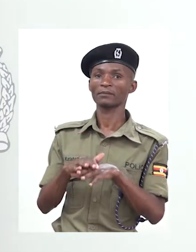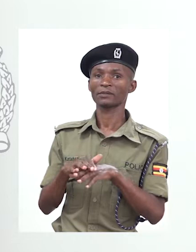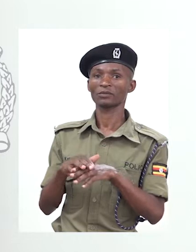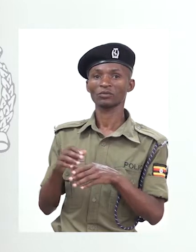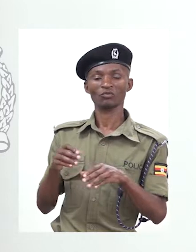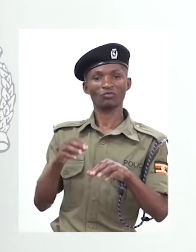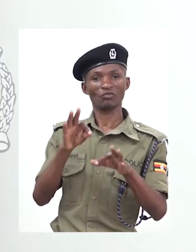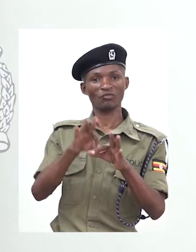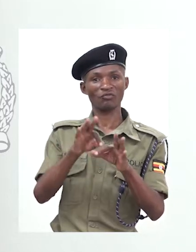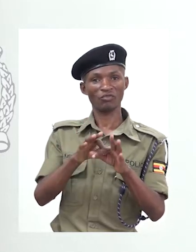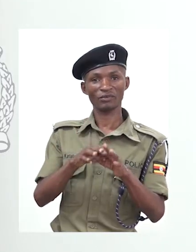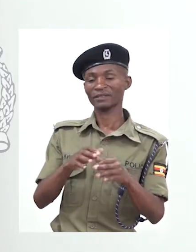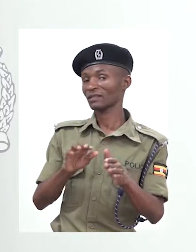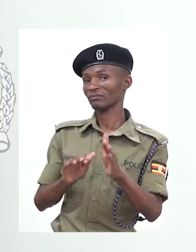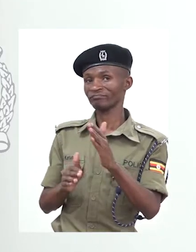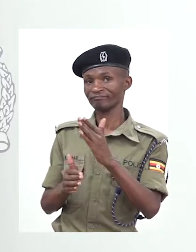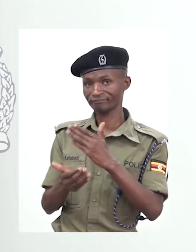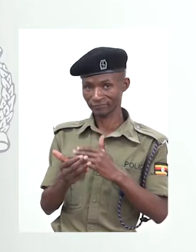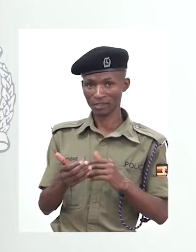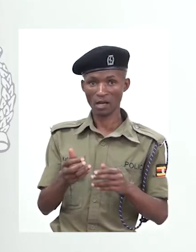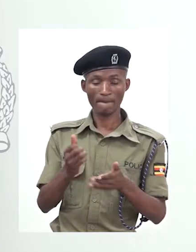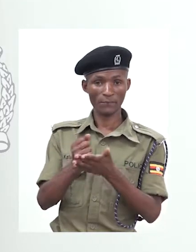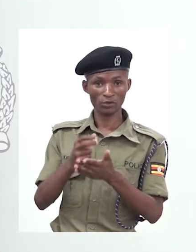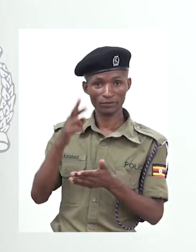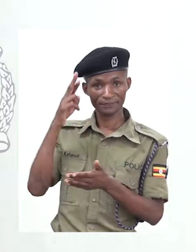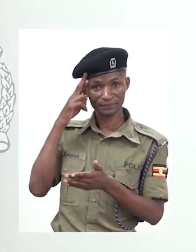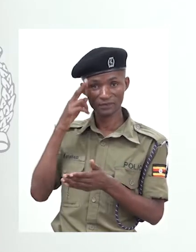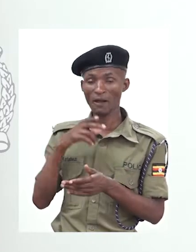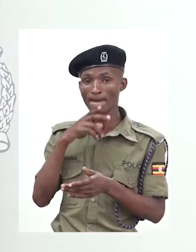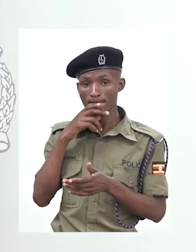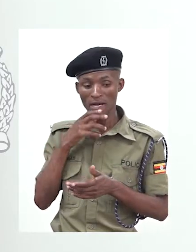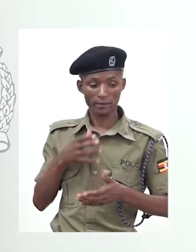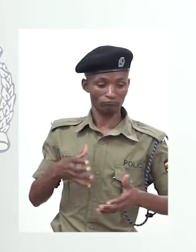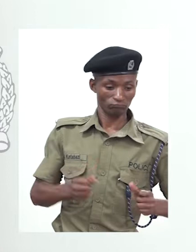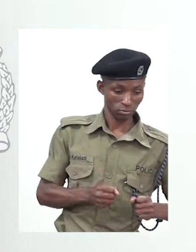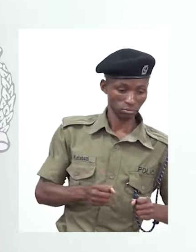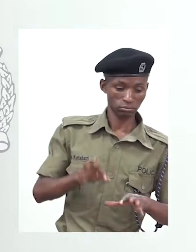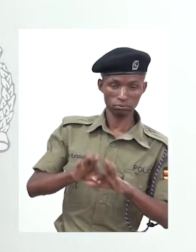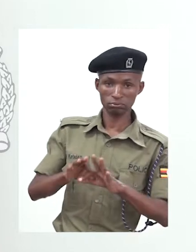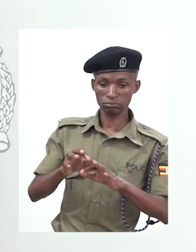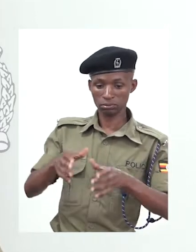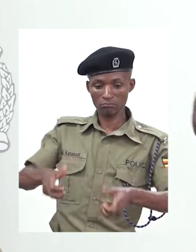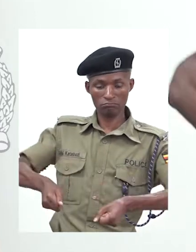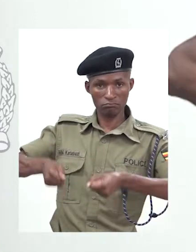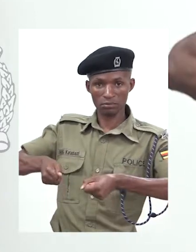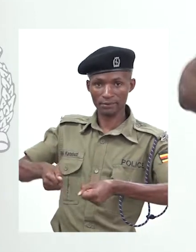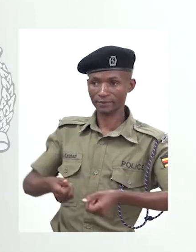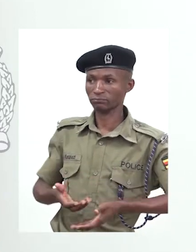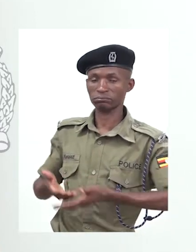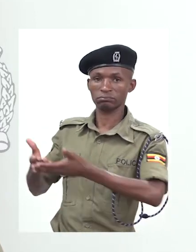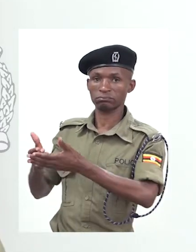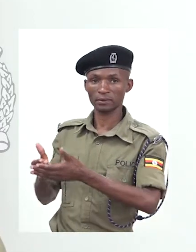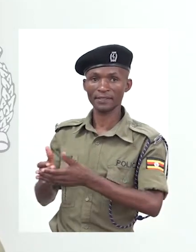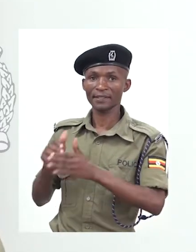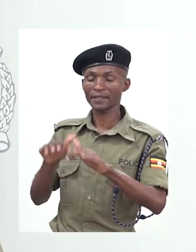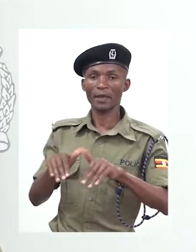reasons. You all witnessed how he violently grabbed the ballot box and took it to the main building in